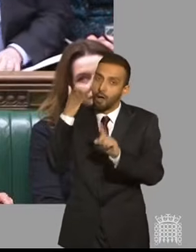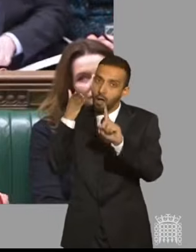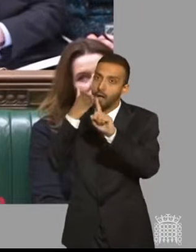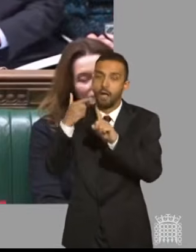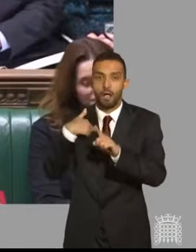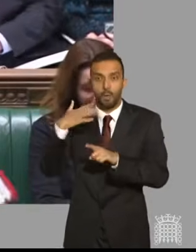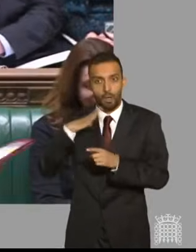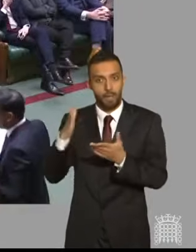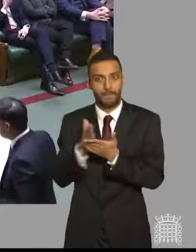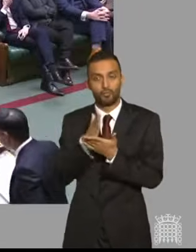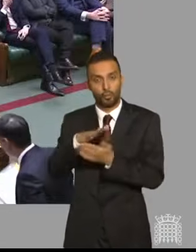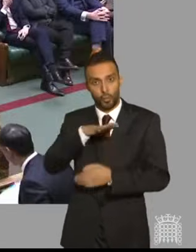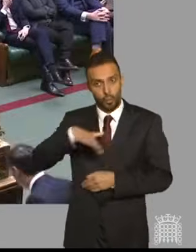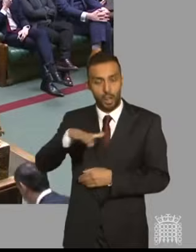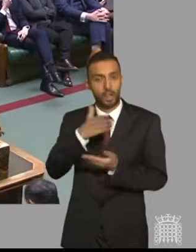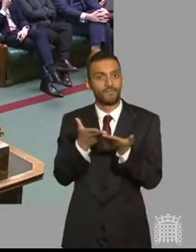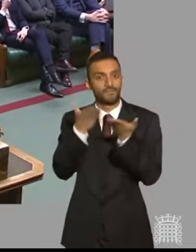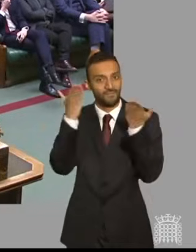address this matter soon.